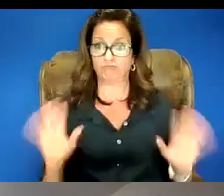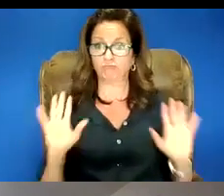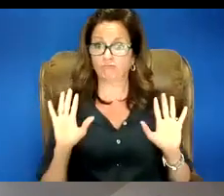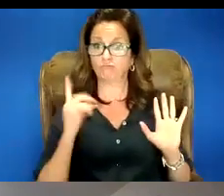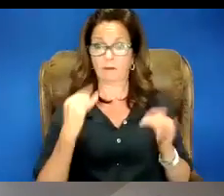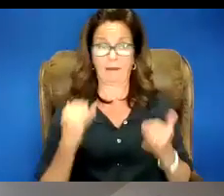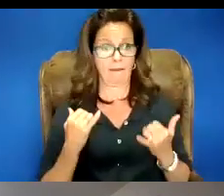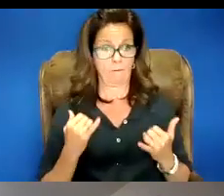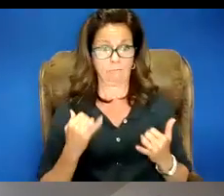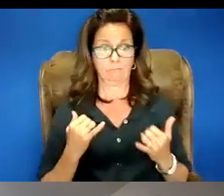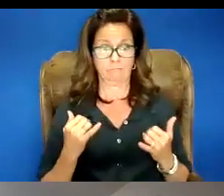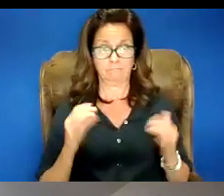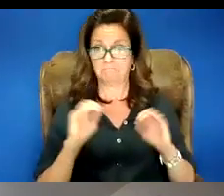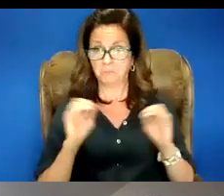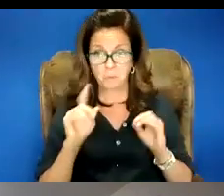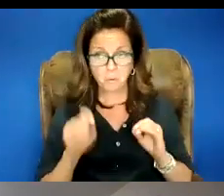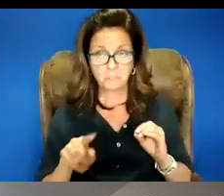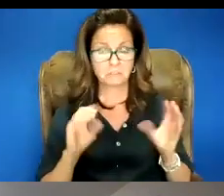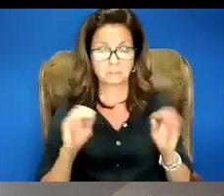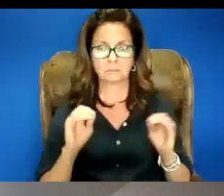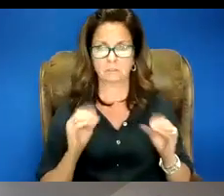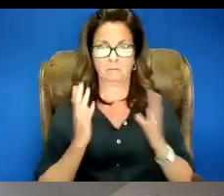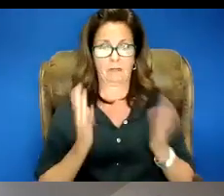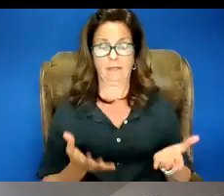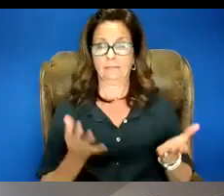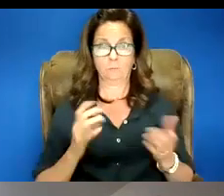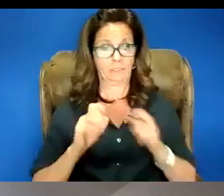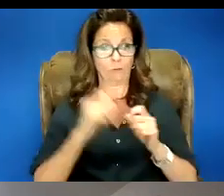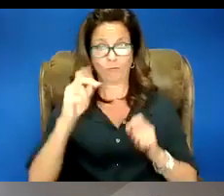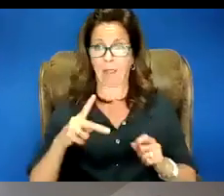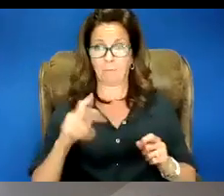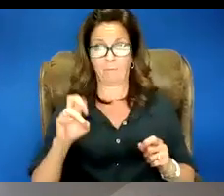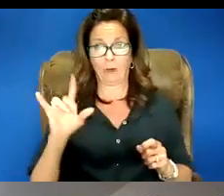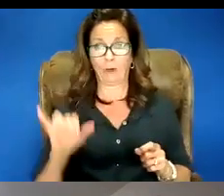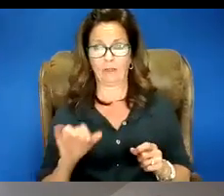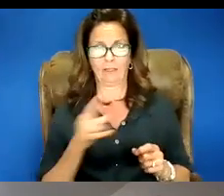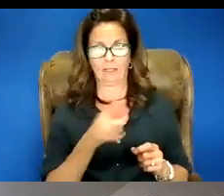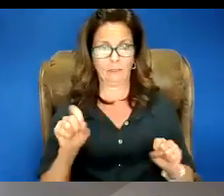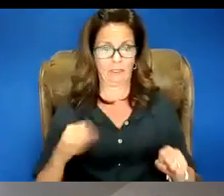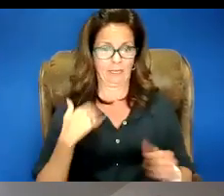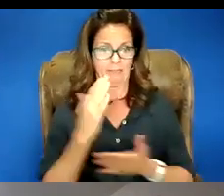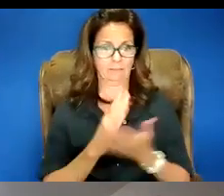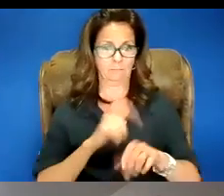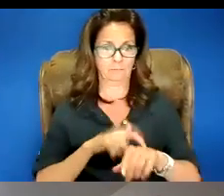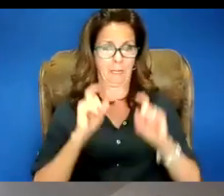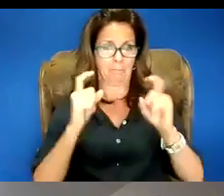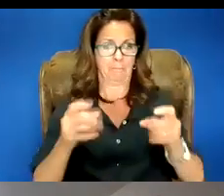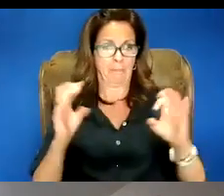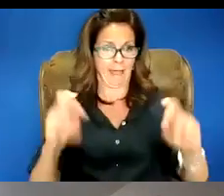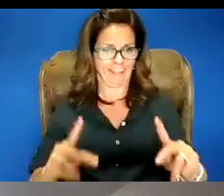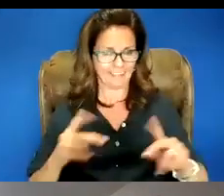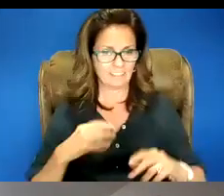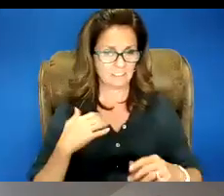Okay, well, then we can wrap up early, and you can have some time back. It's about 12:45,